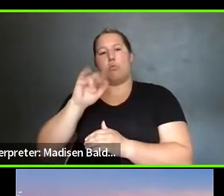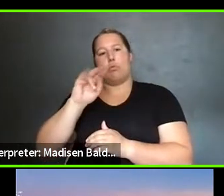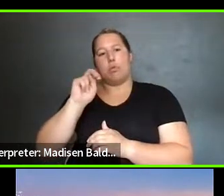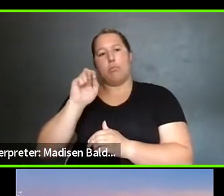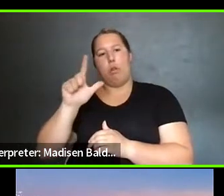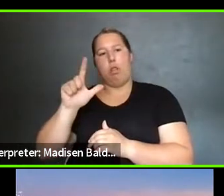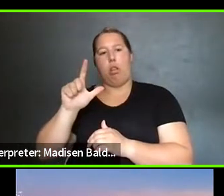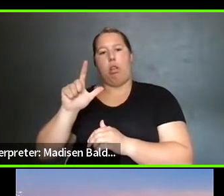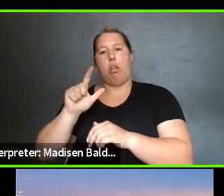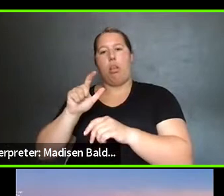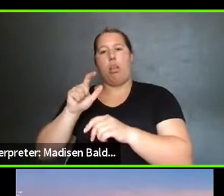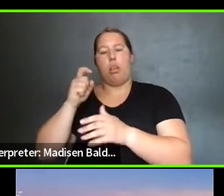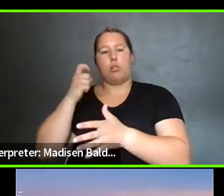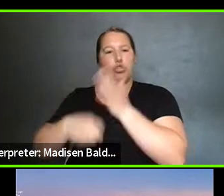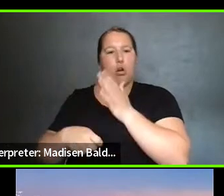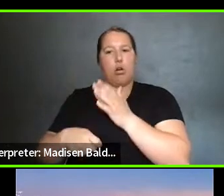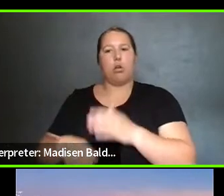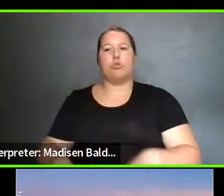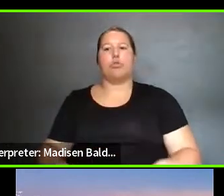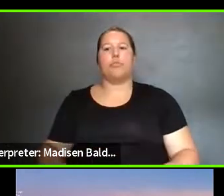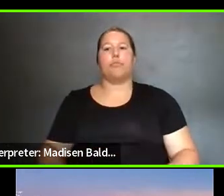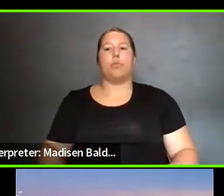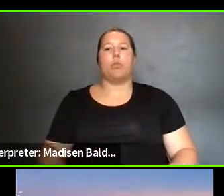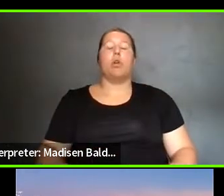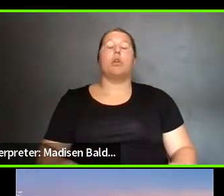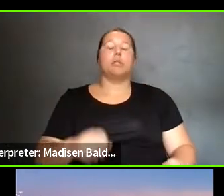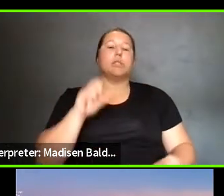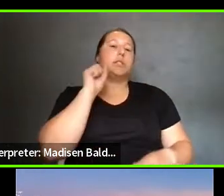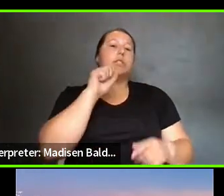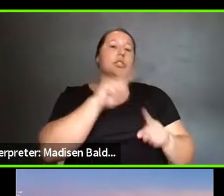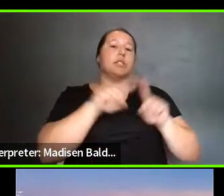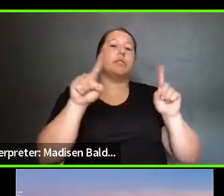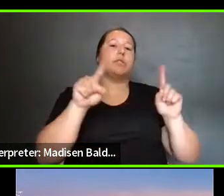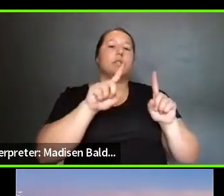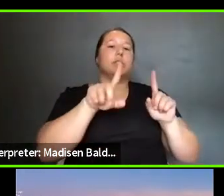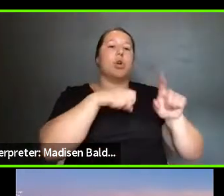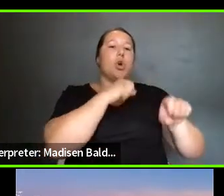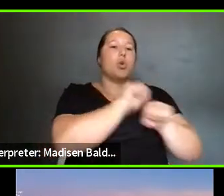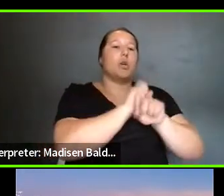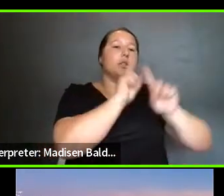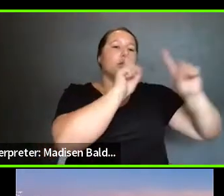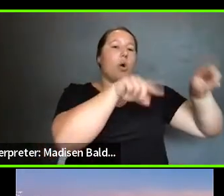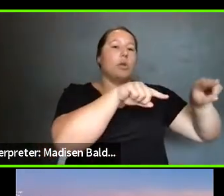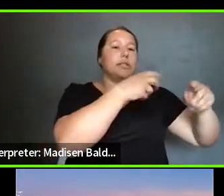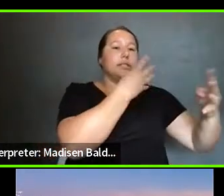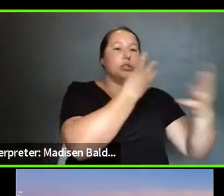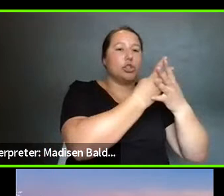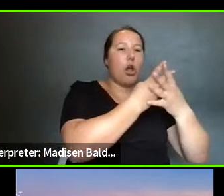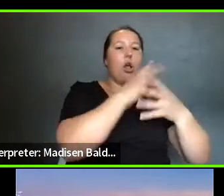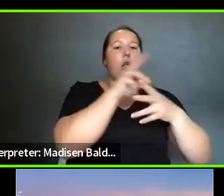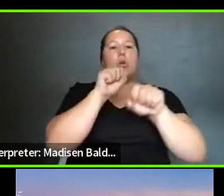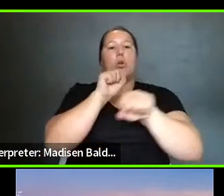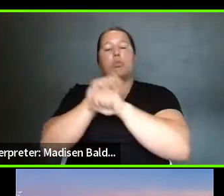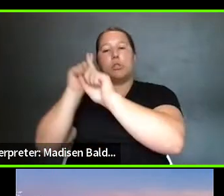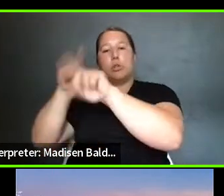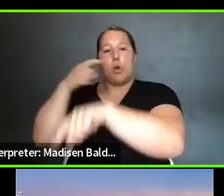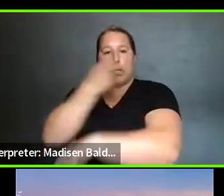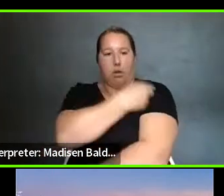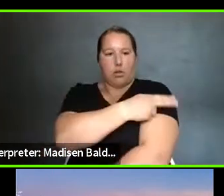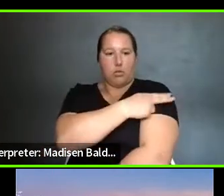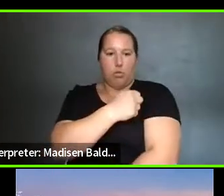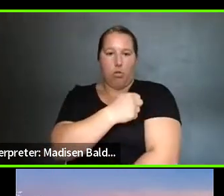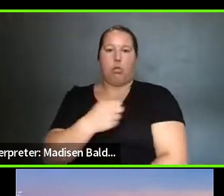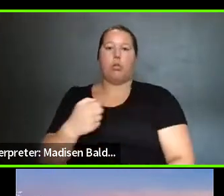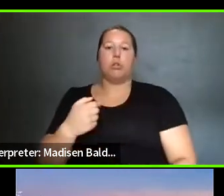differentiate between arresting and going to jail and arrest and going to the hospital. And so I'm just going to pull up